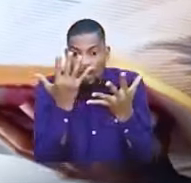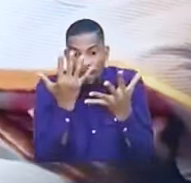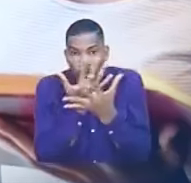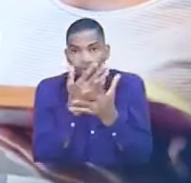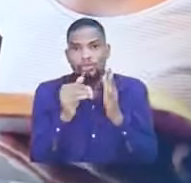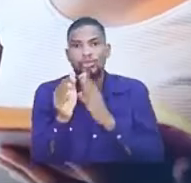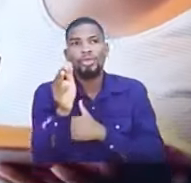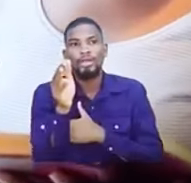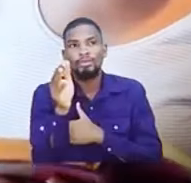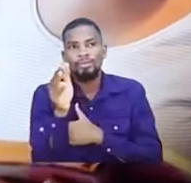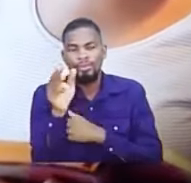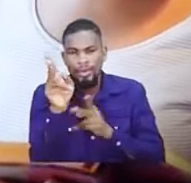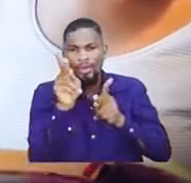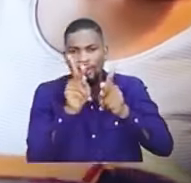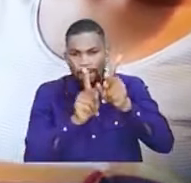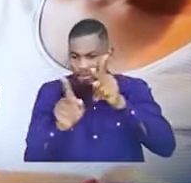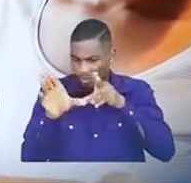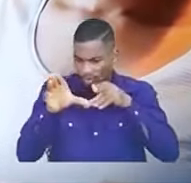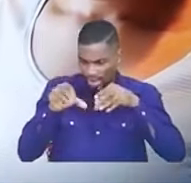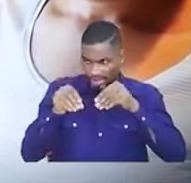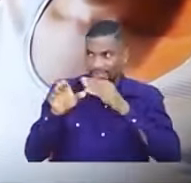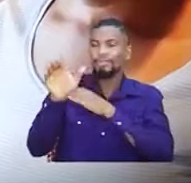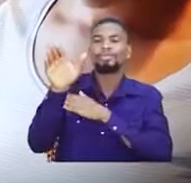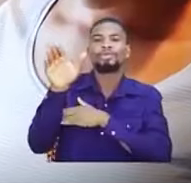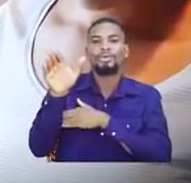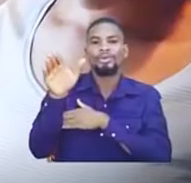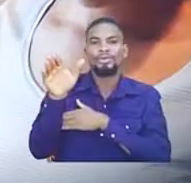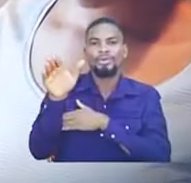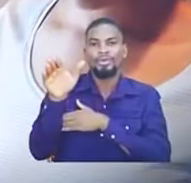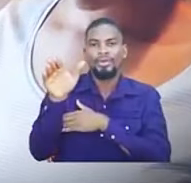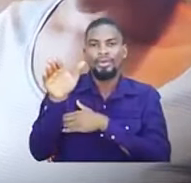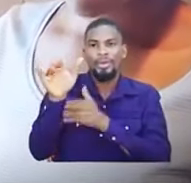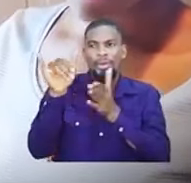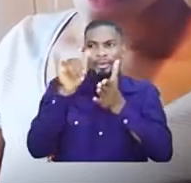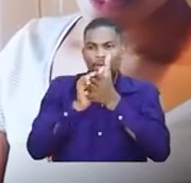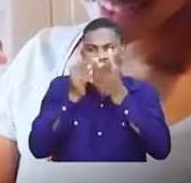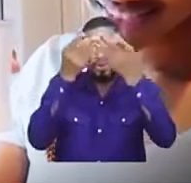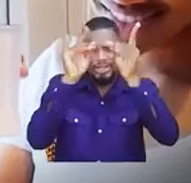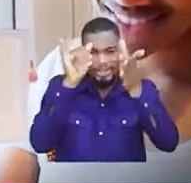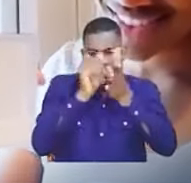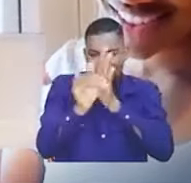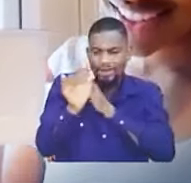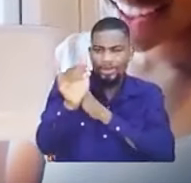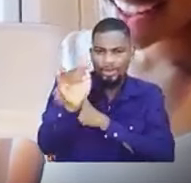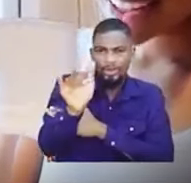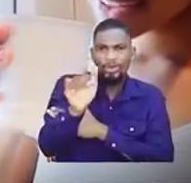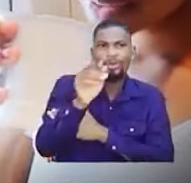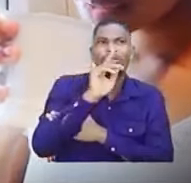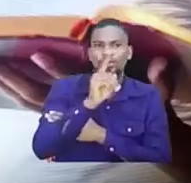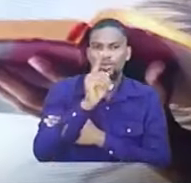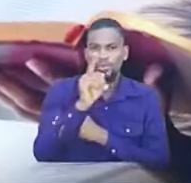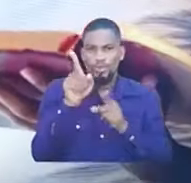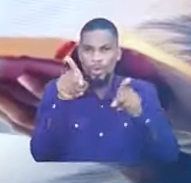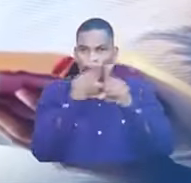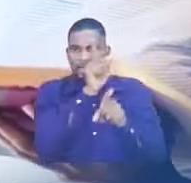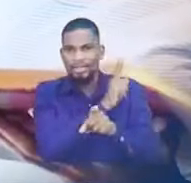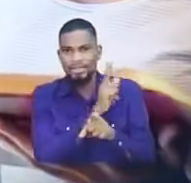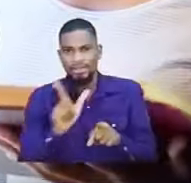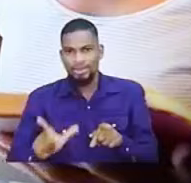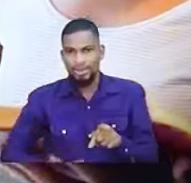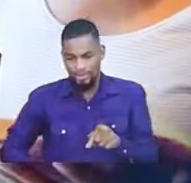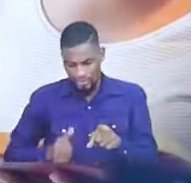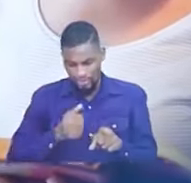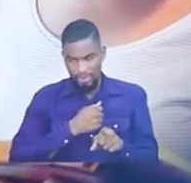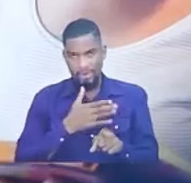People who have set God apart. Yeah, they have set God apart as Lord in their